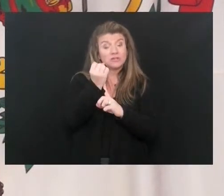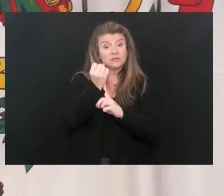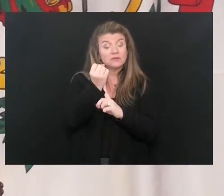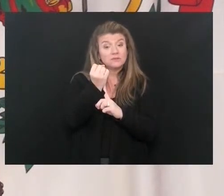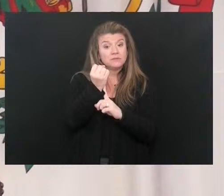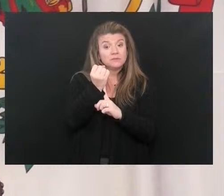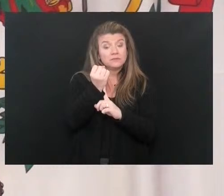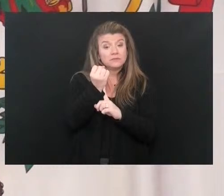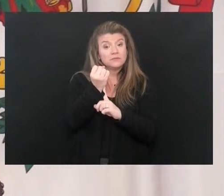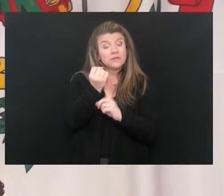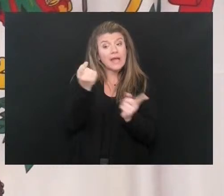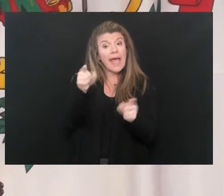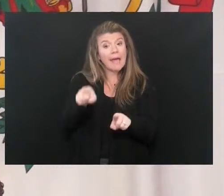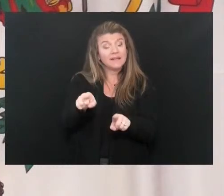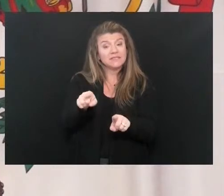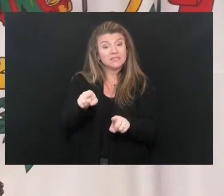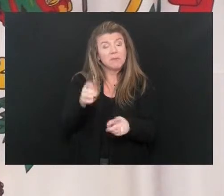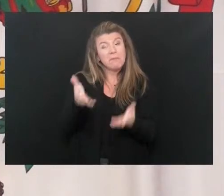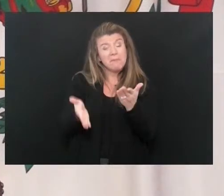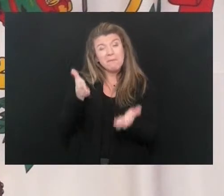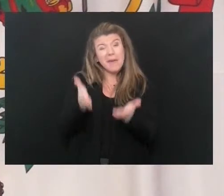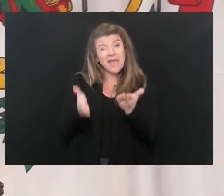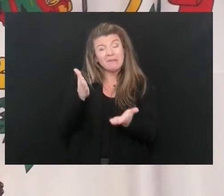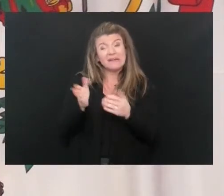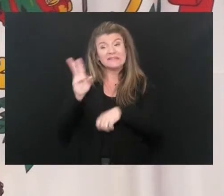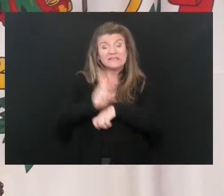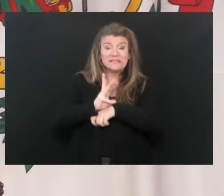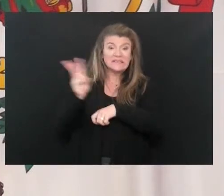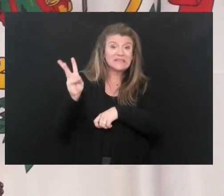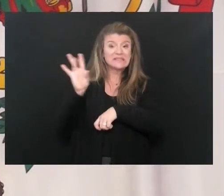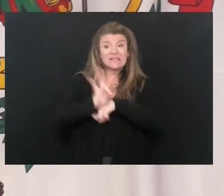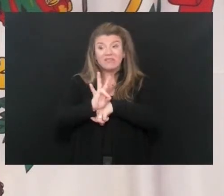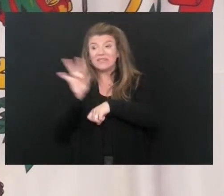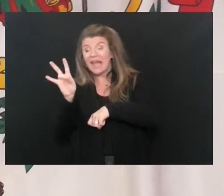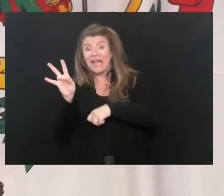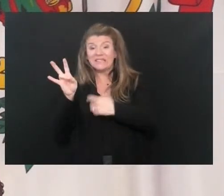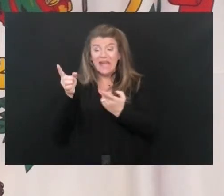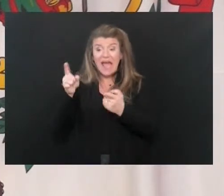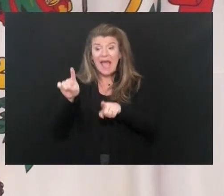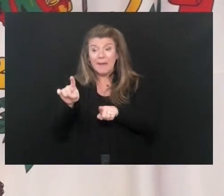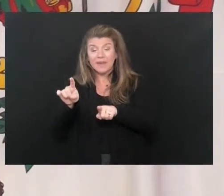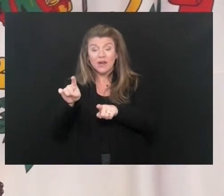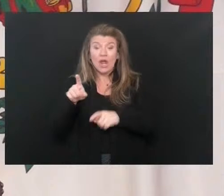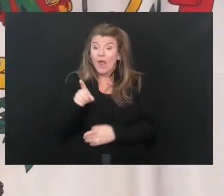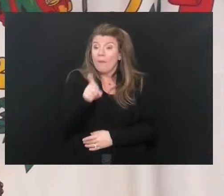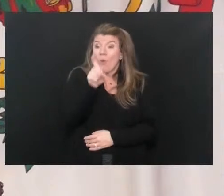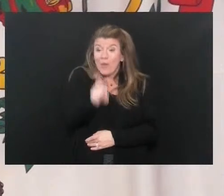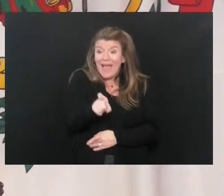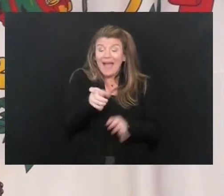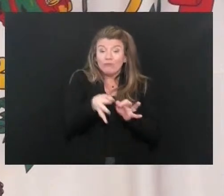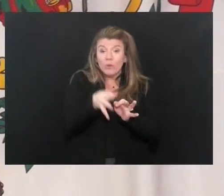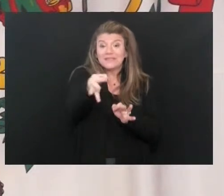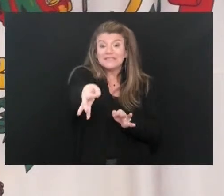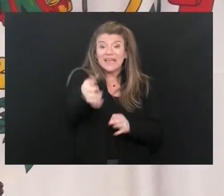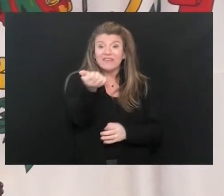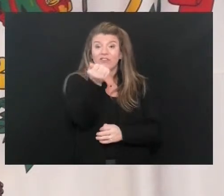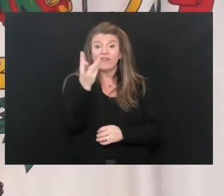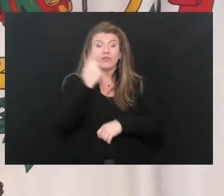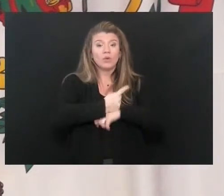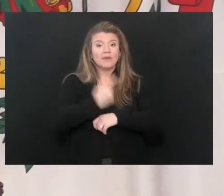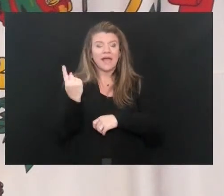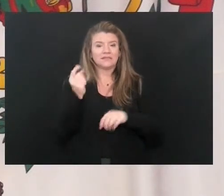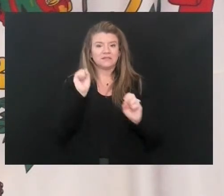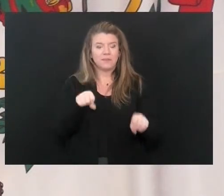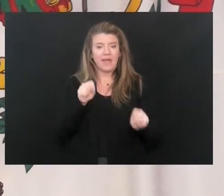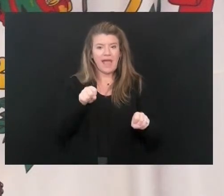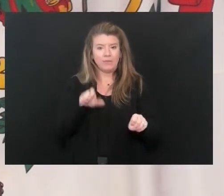where in the last 6 or 7 days or whatever this may be, that we have to extend for a few days in order to be able